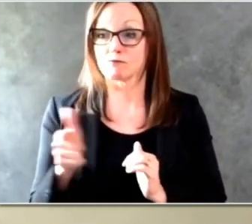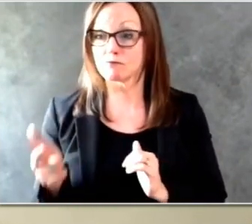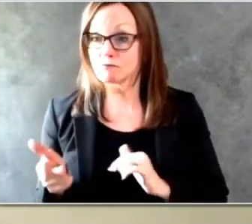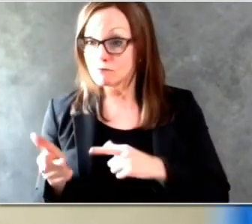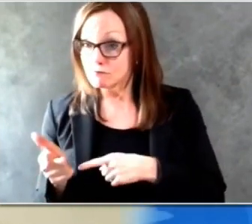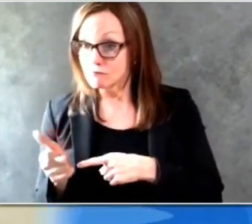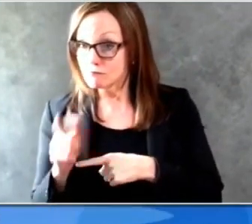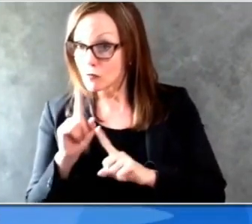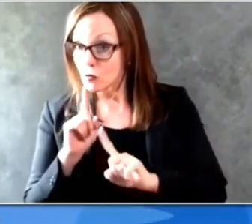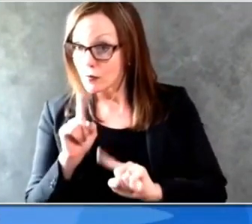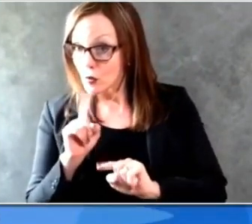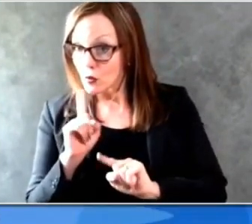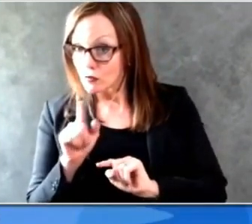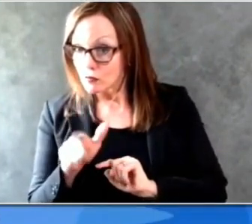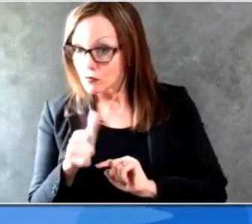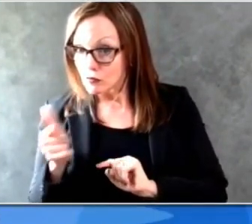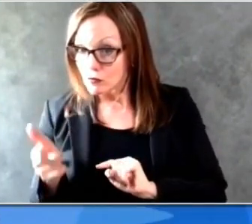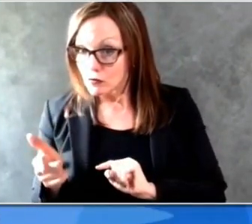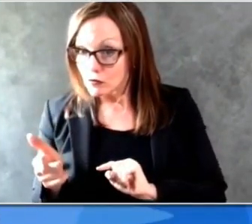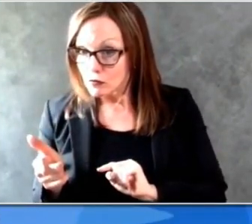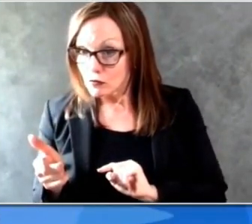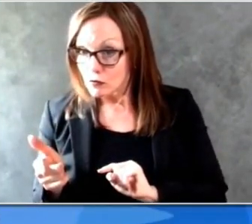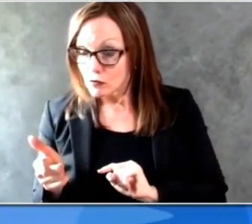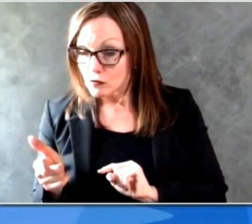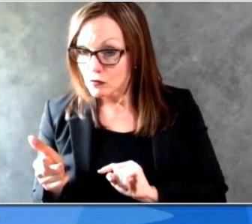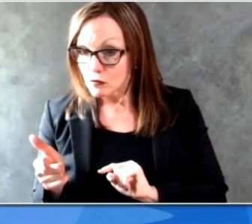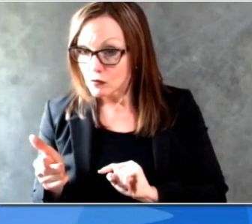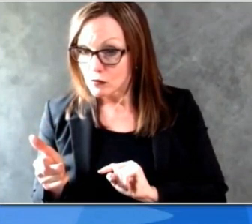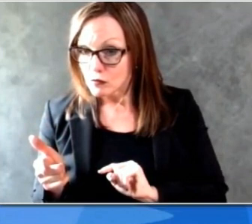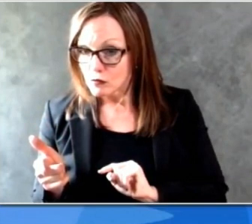And Brandon Arbuckle from News 3.